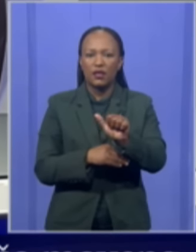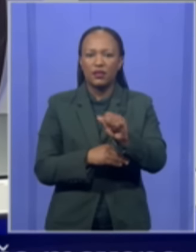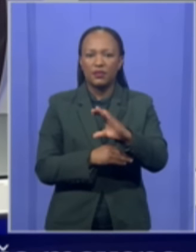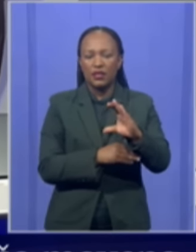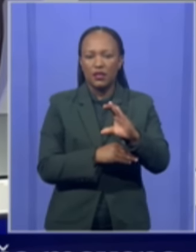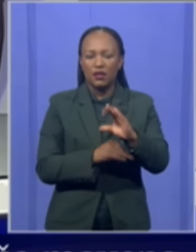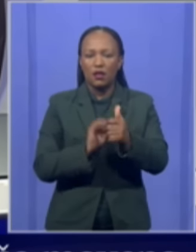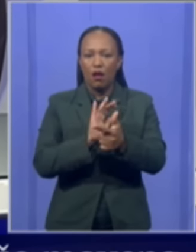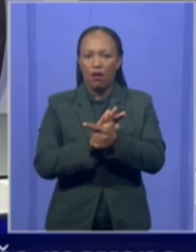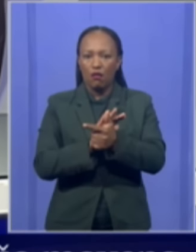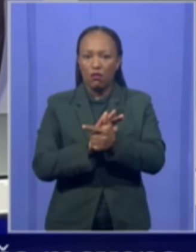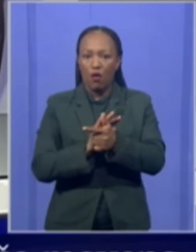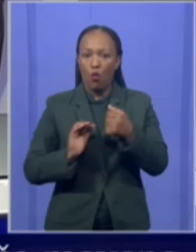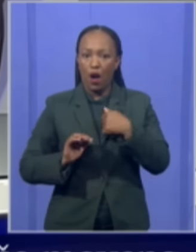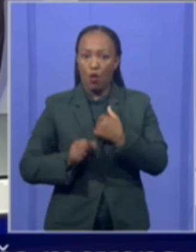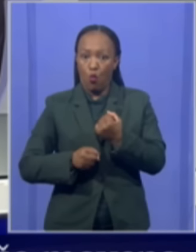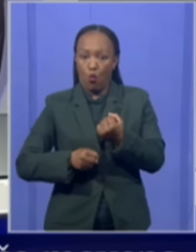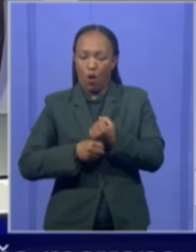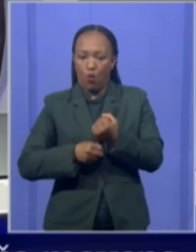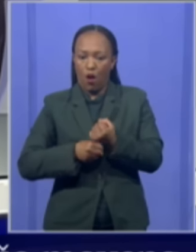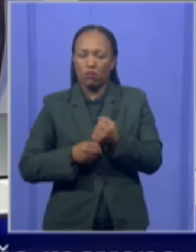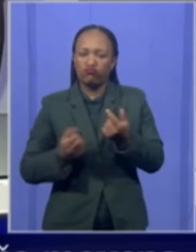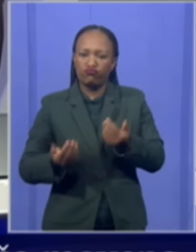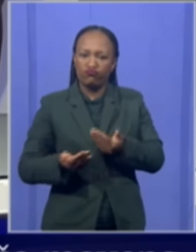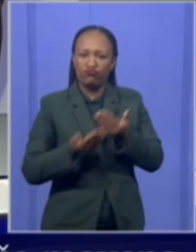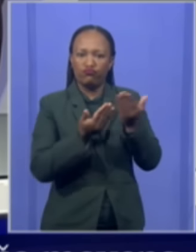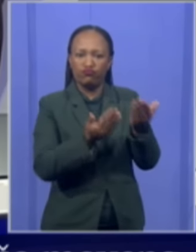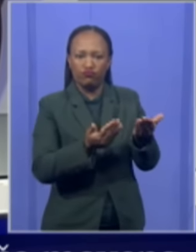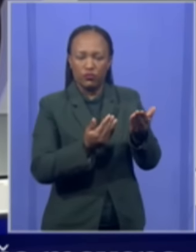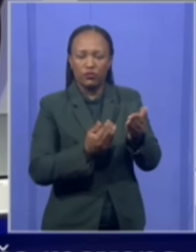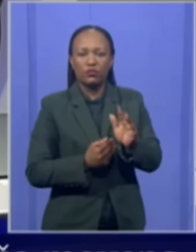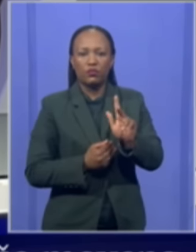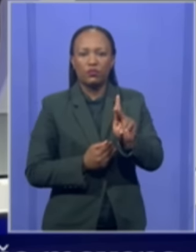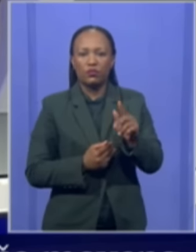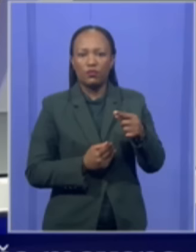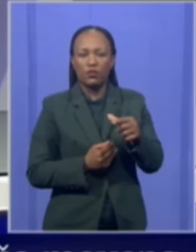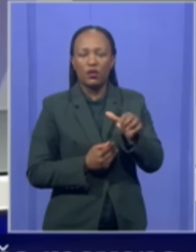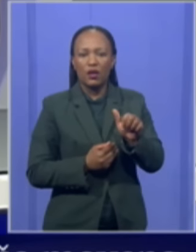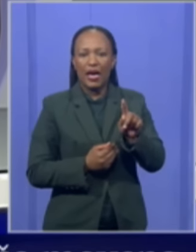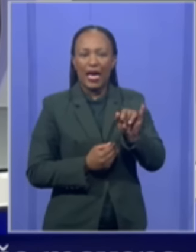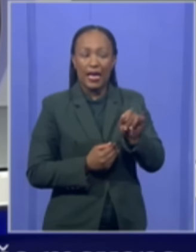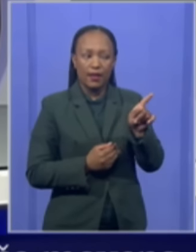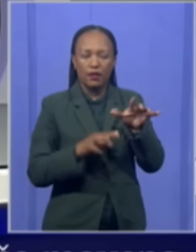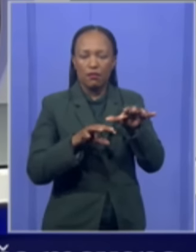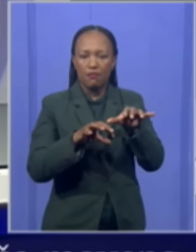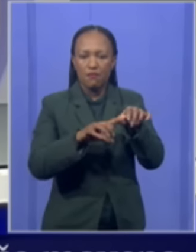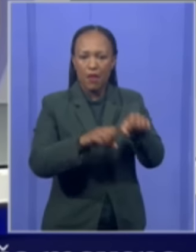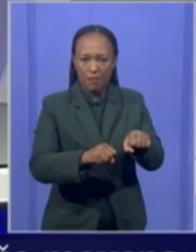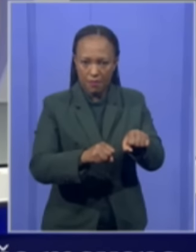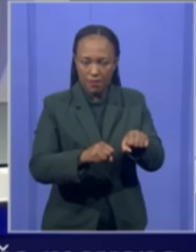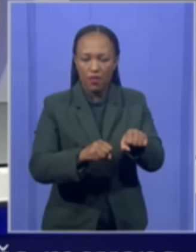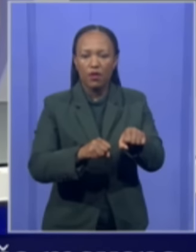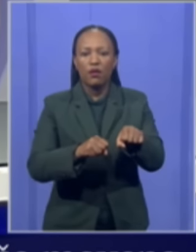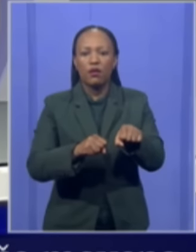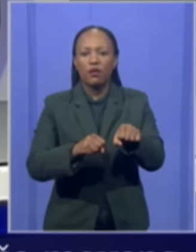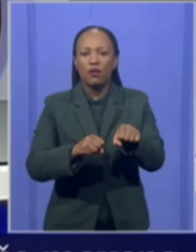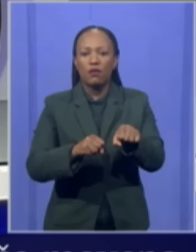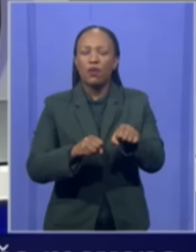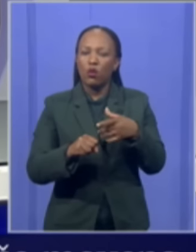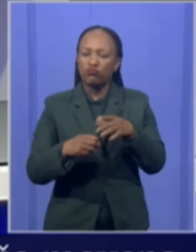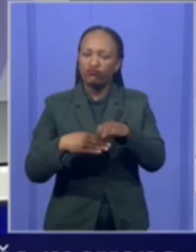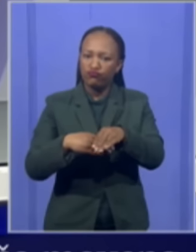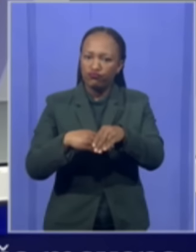fa kgadi gobane mo ditabeng bontši ke banna. Jale ke rata go lebogiša